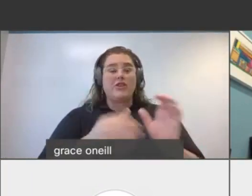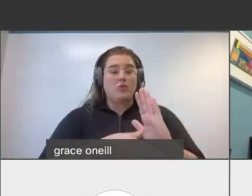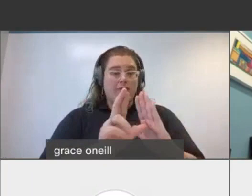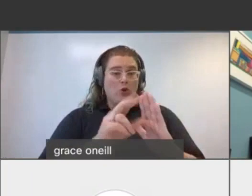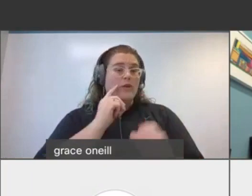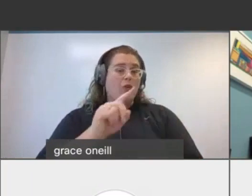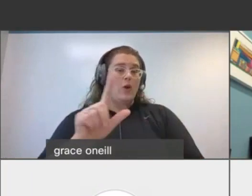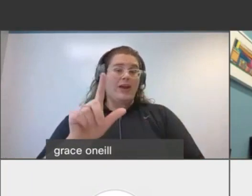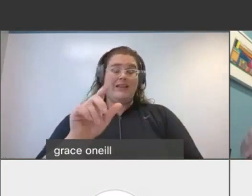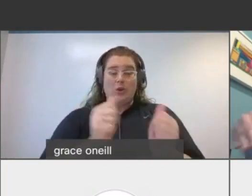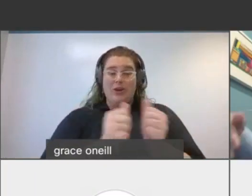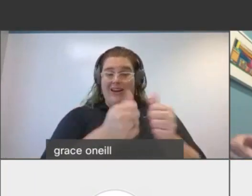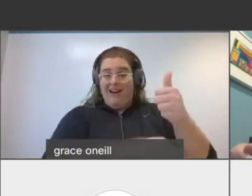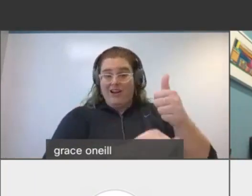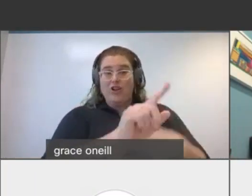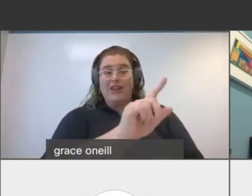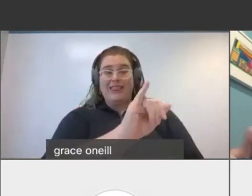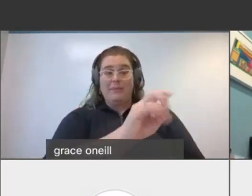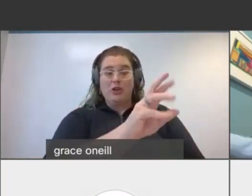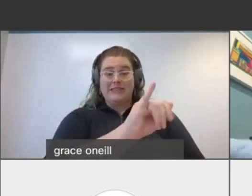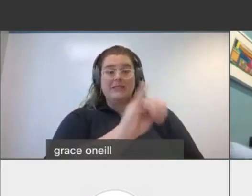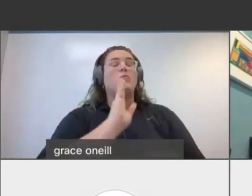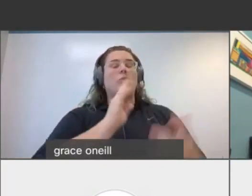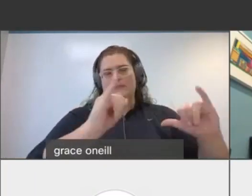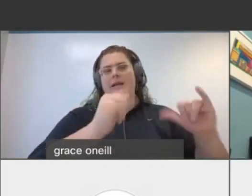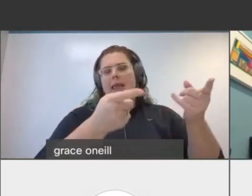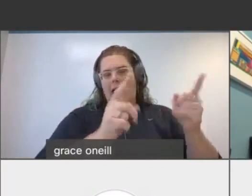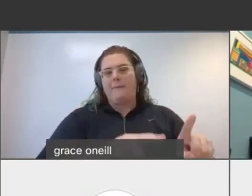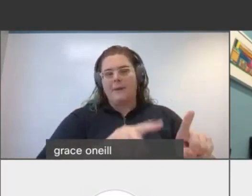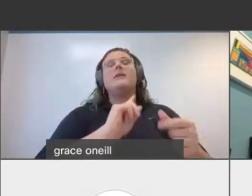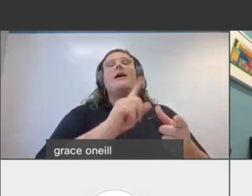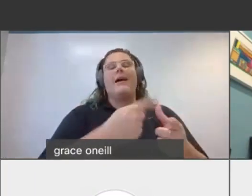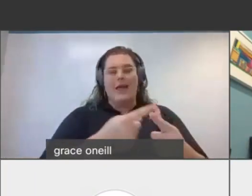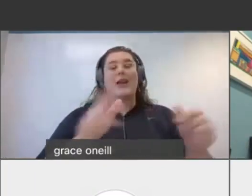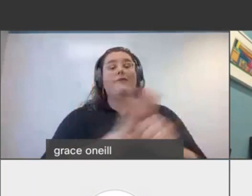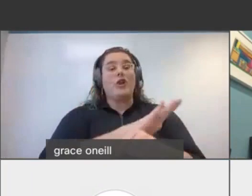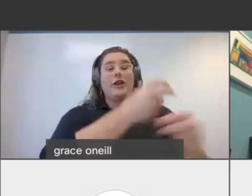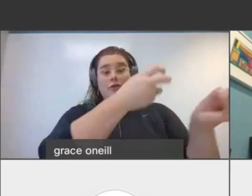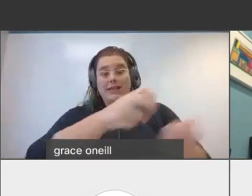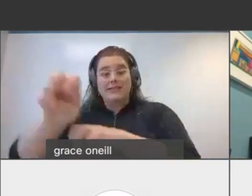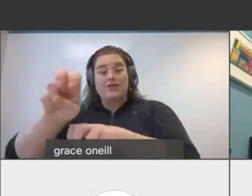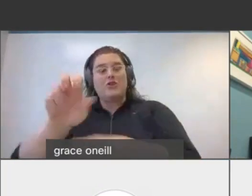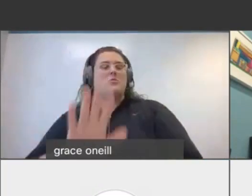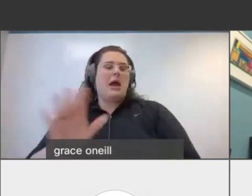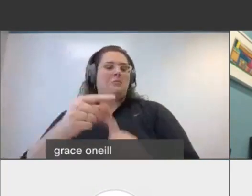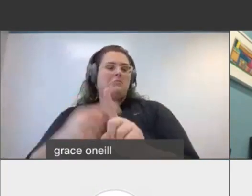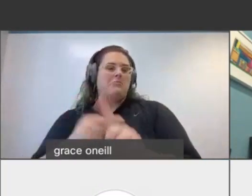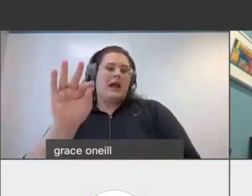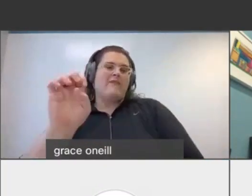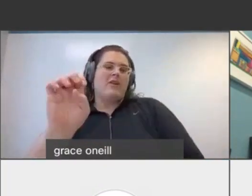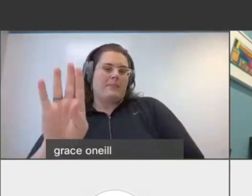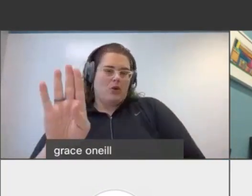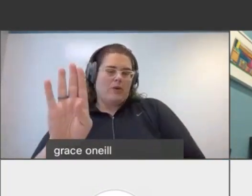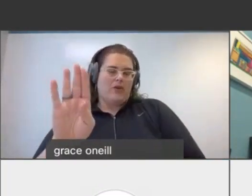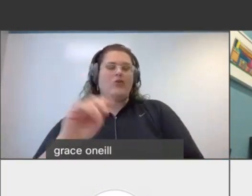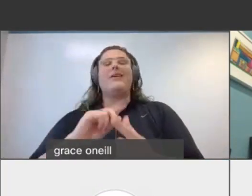get that, and the full transition will be occurring by February, when Clarent will exclusively